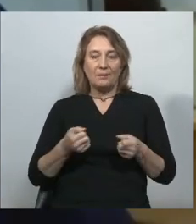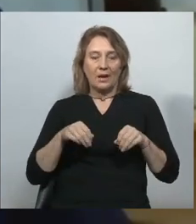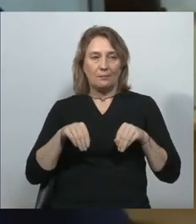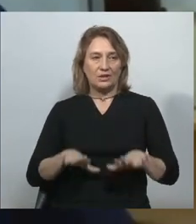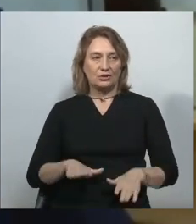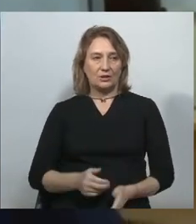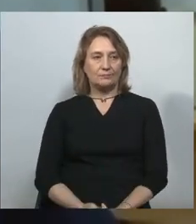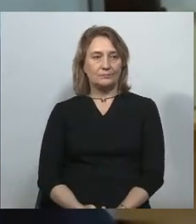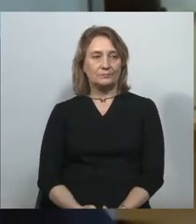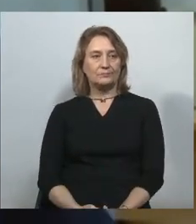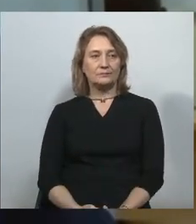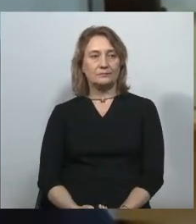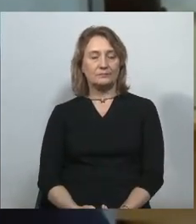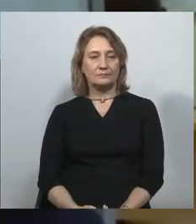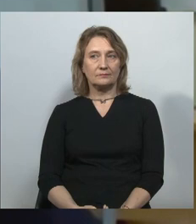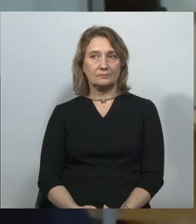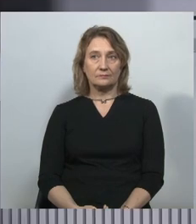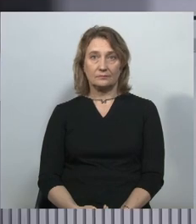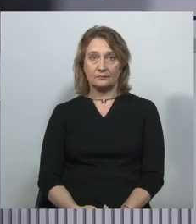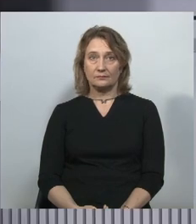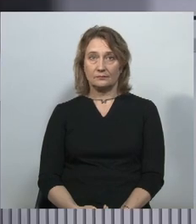our decisions.